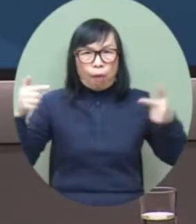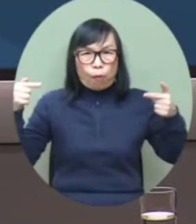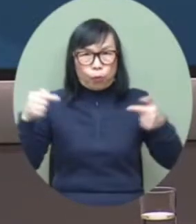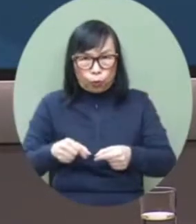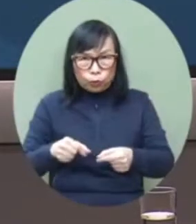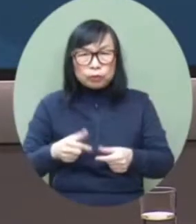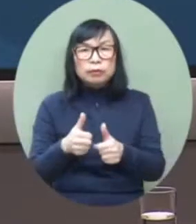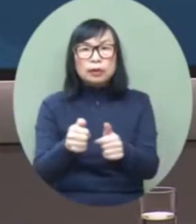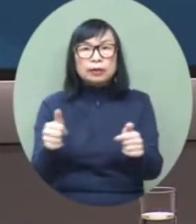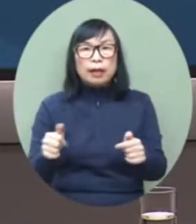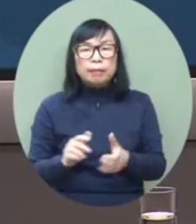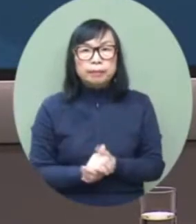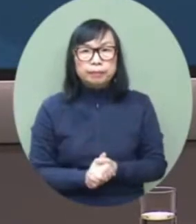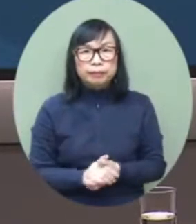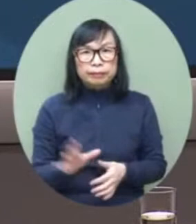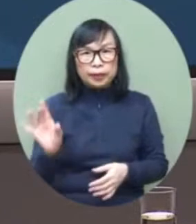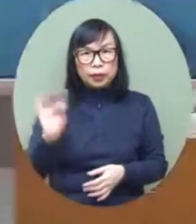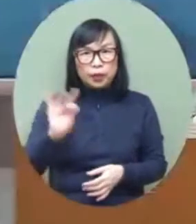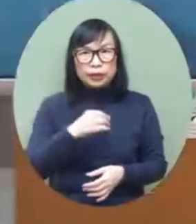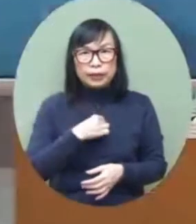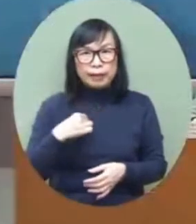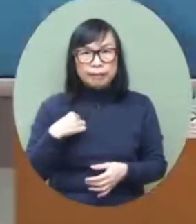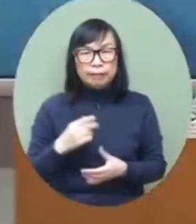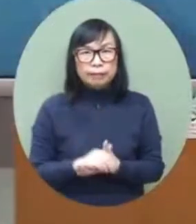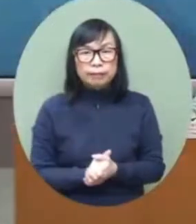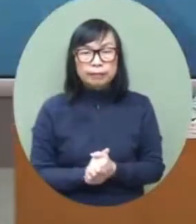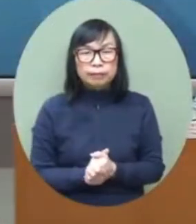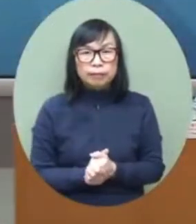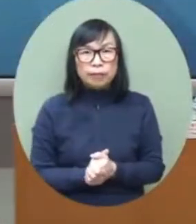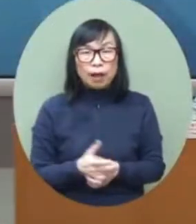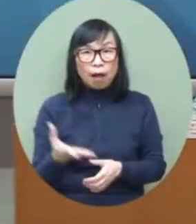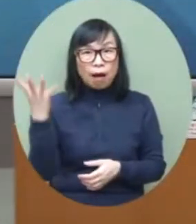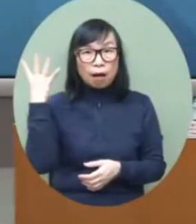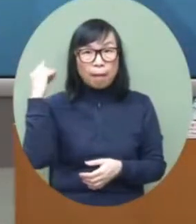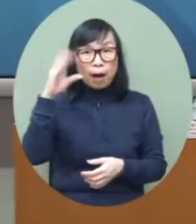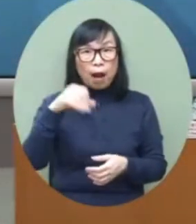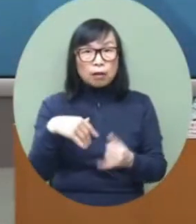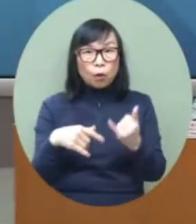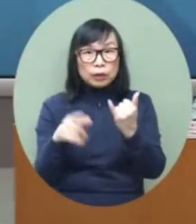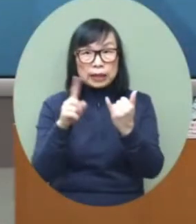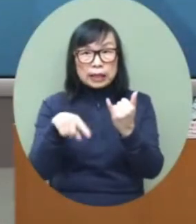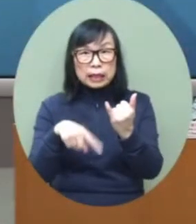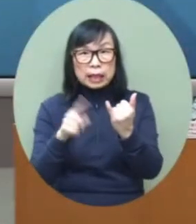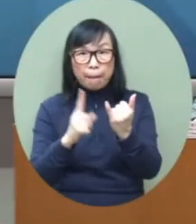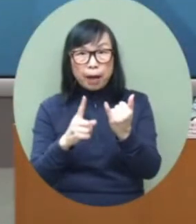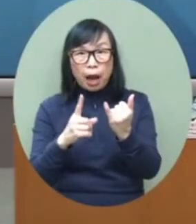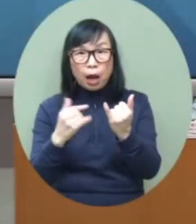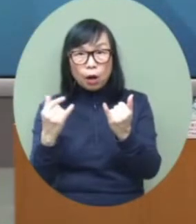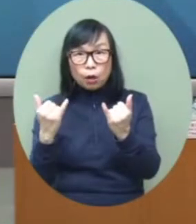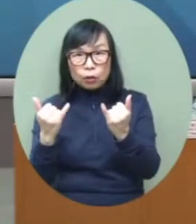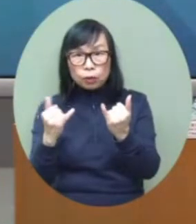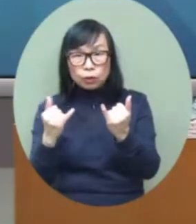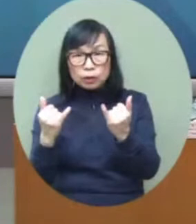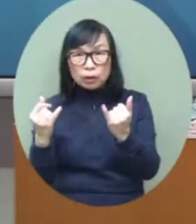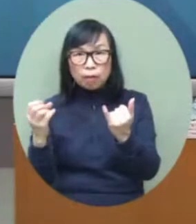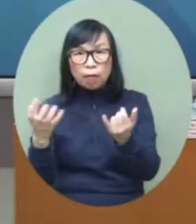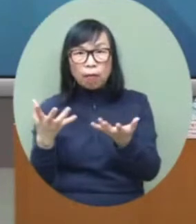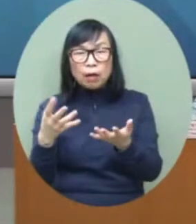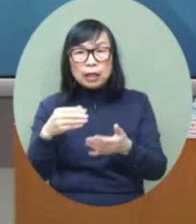and will alleviate burden on hospitals. Dr. Chuang, we have